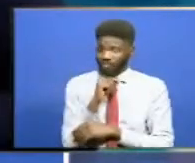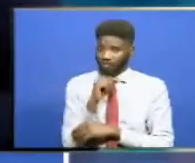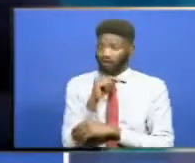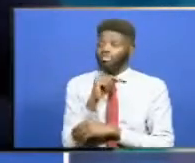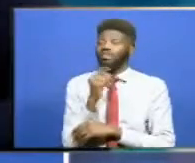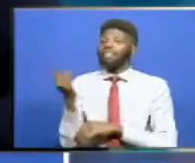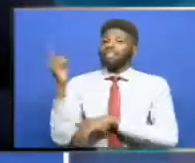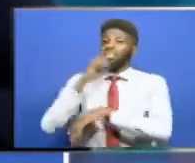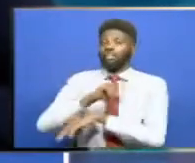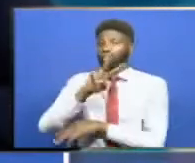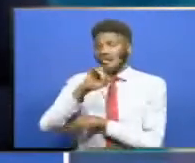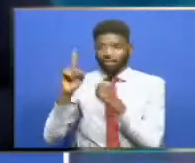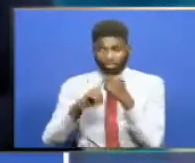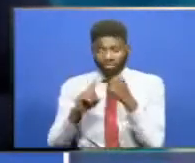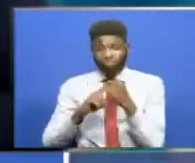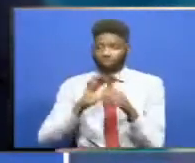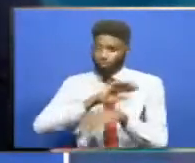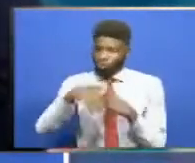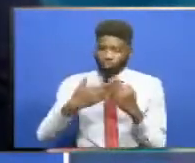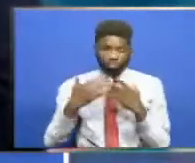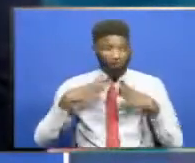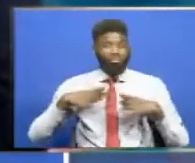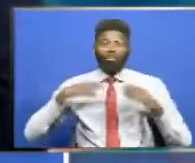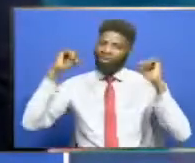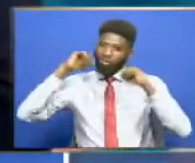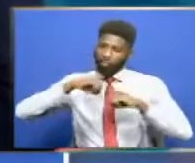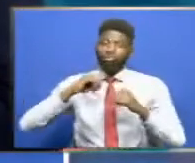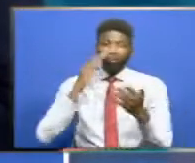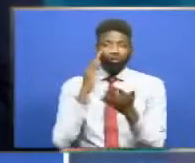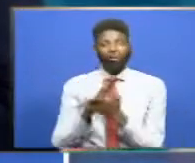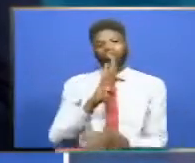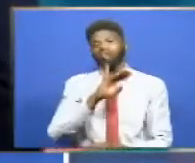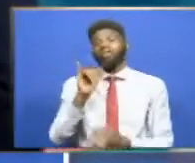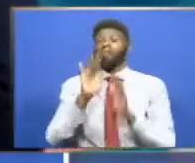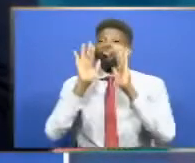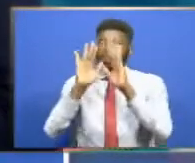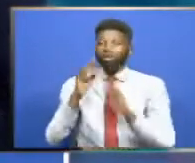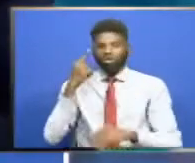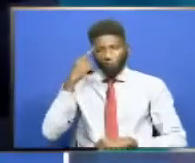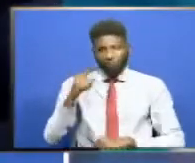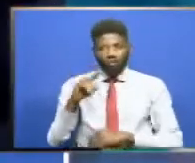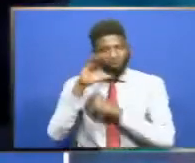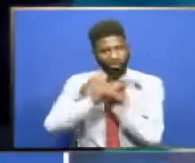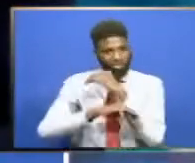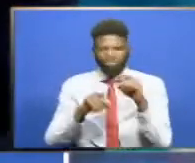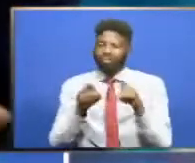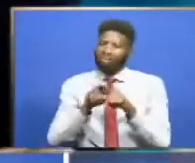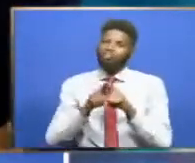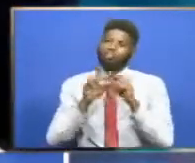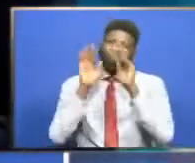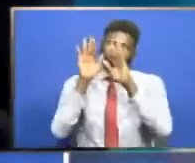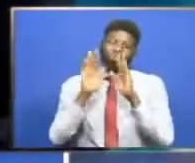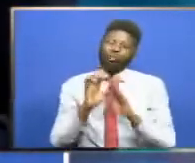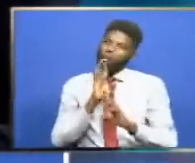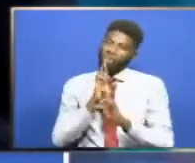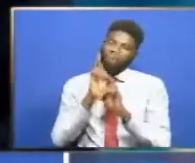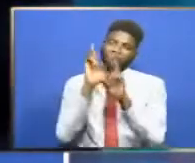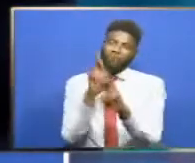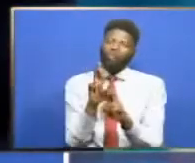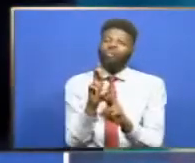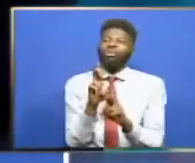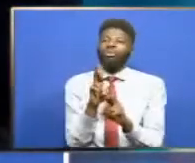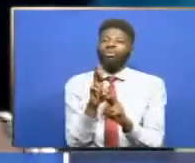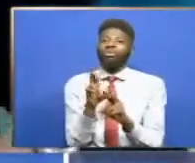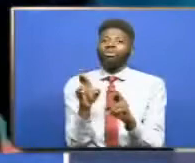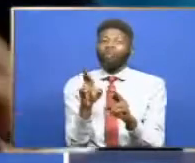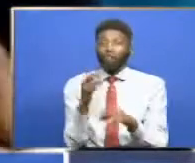political formation agrees that the BBI is an important thing for this country, and it's an important initiative, an important document. The report that it produced is an important